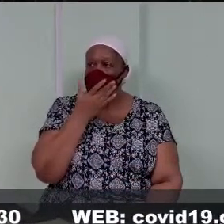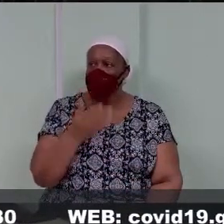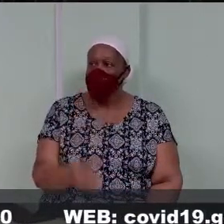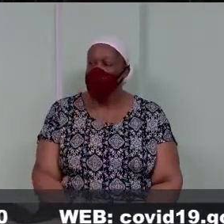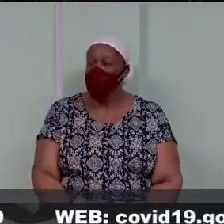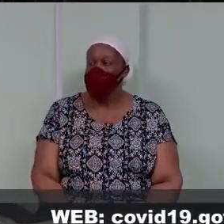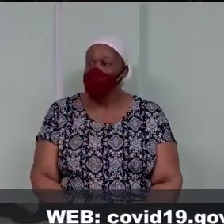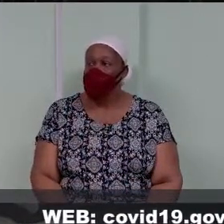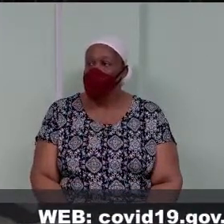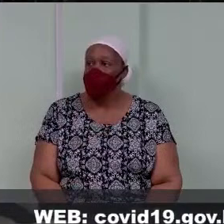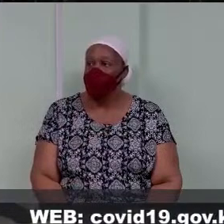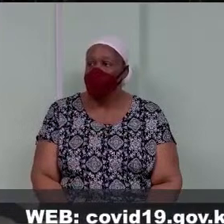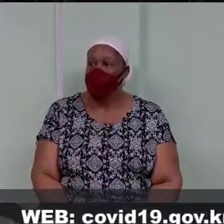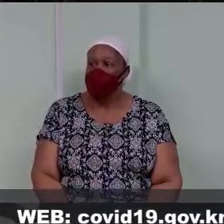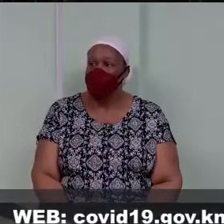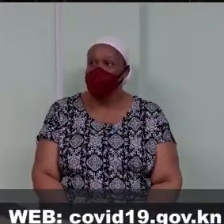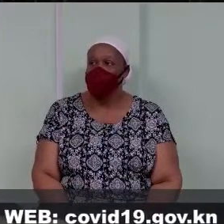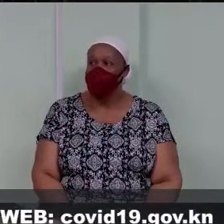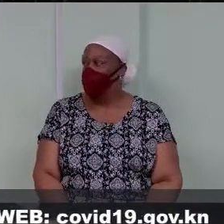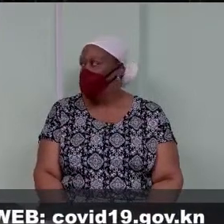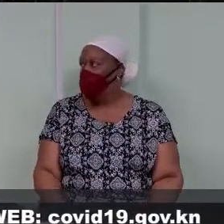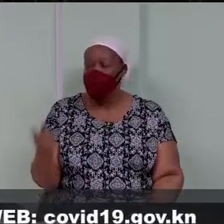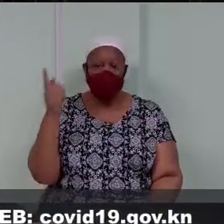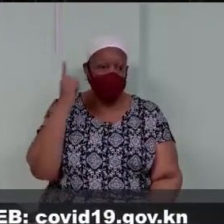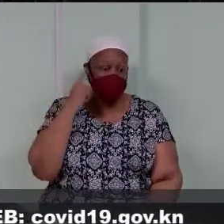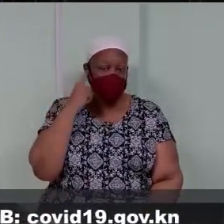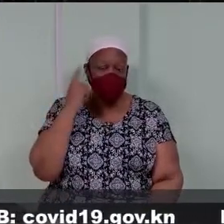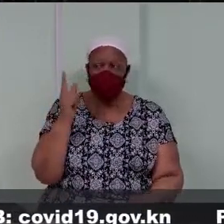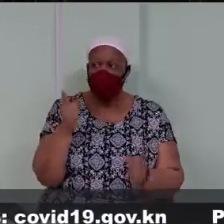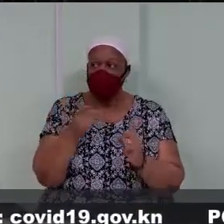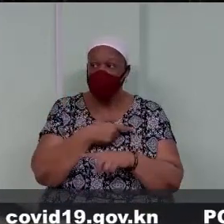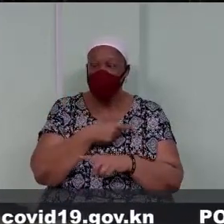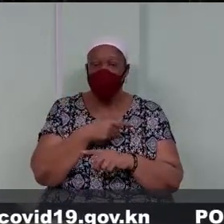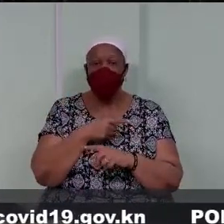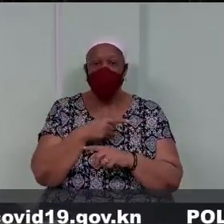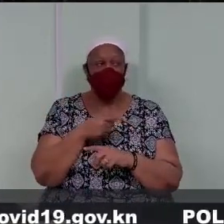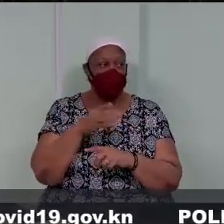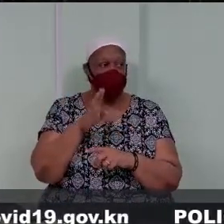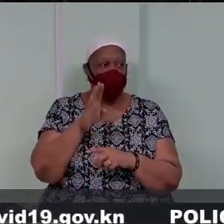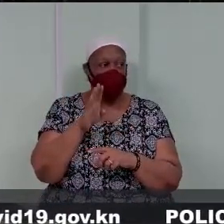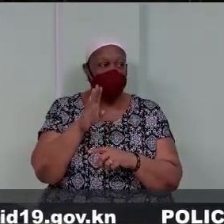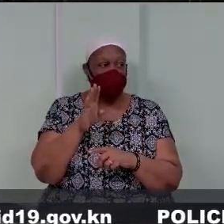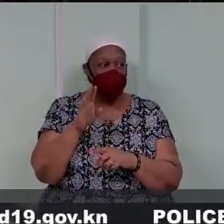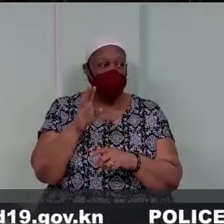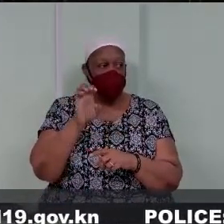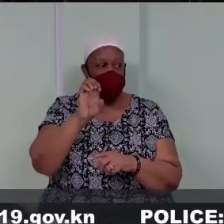Having listened to Ms. Brown on the issue of the Early Childhood